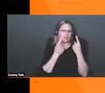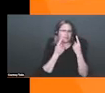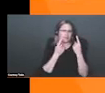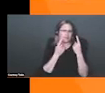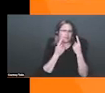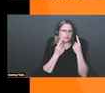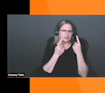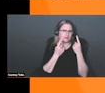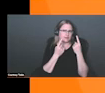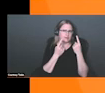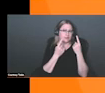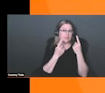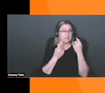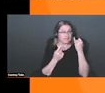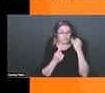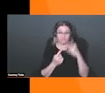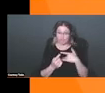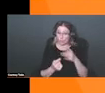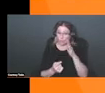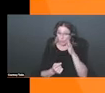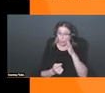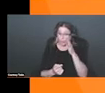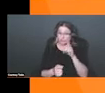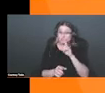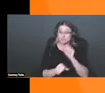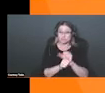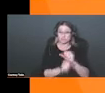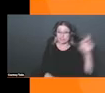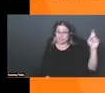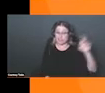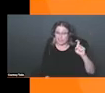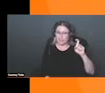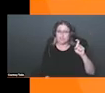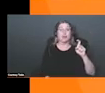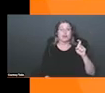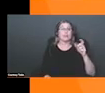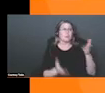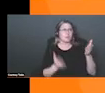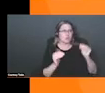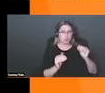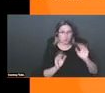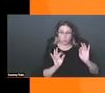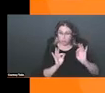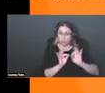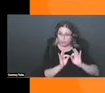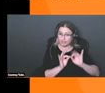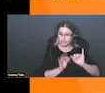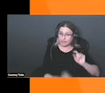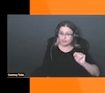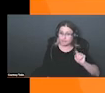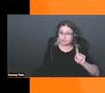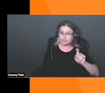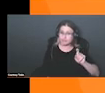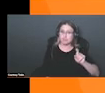my odds, and is it worth it? This is all really, really important, because